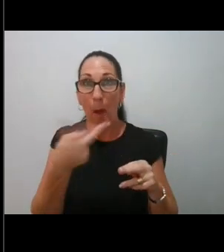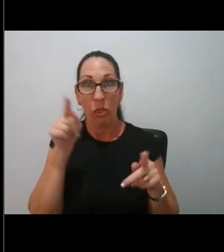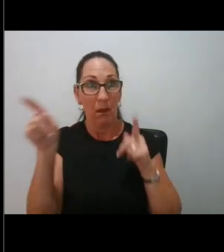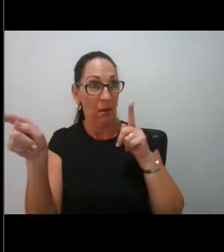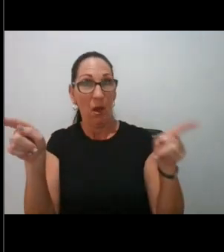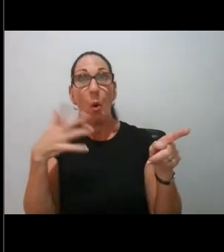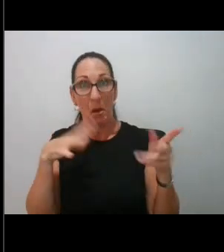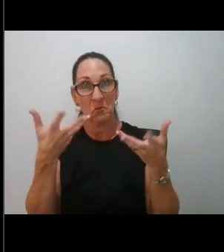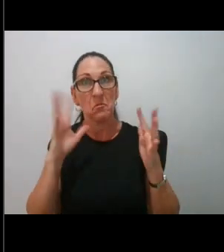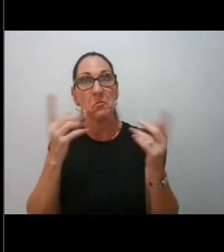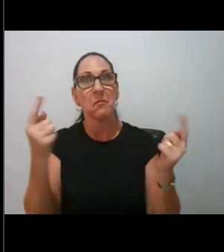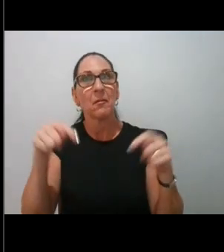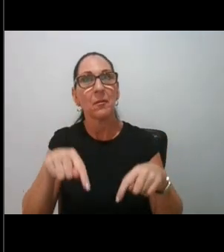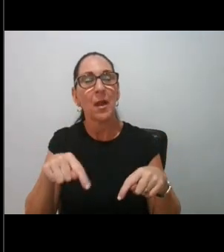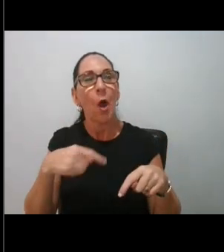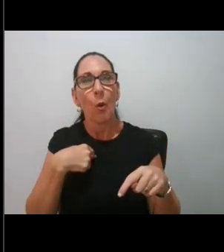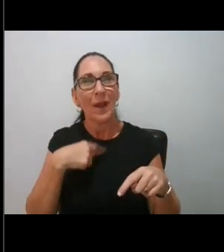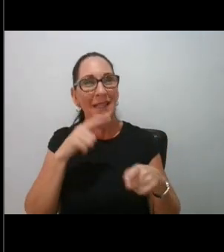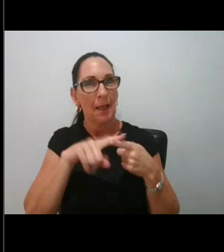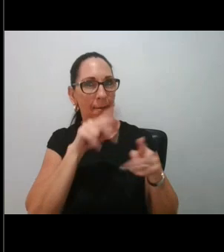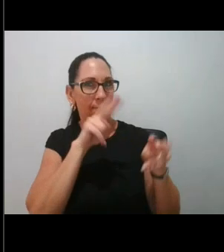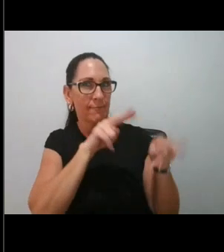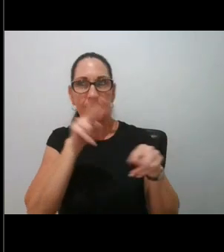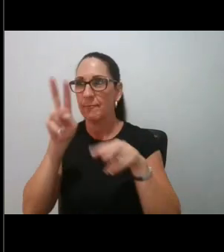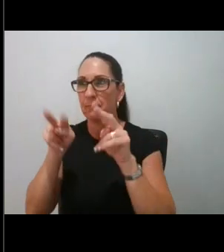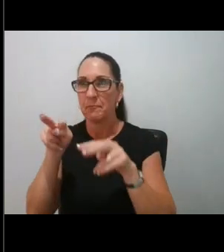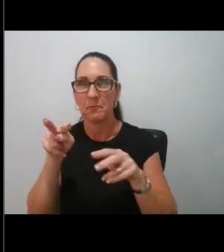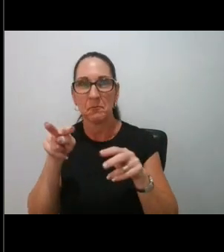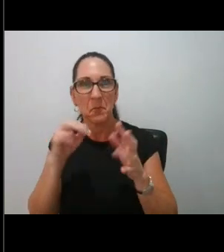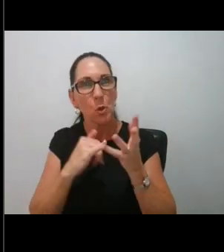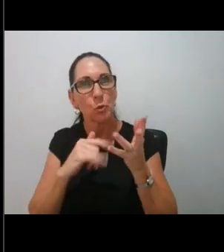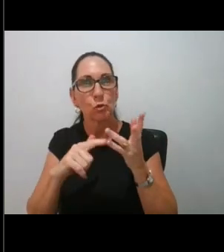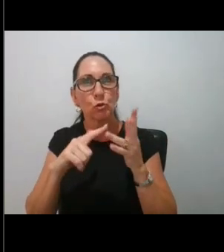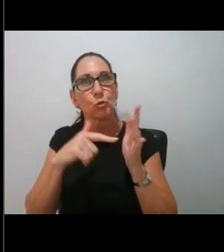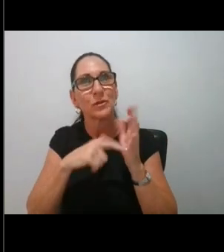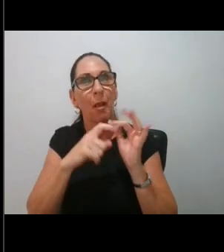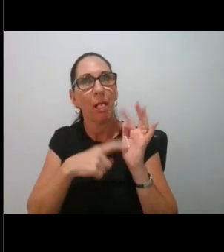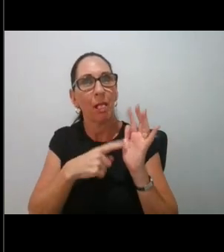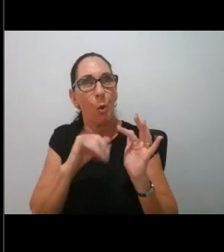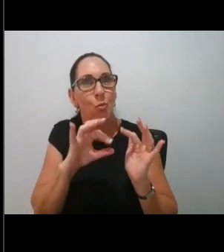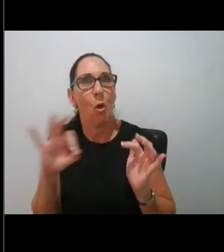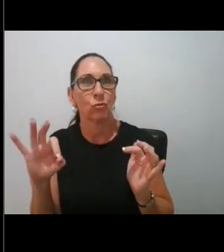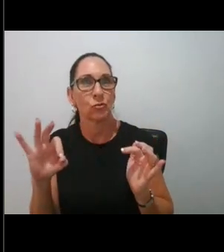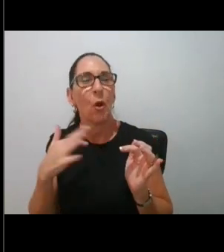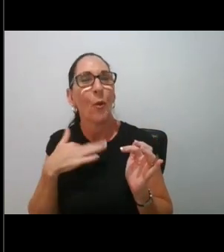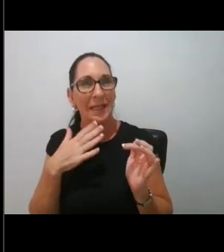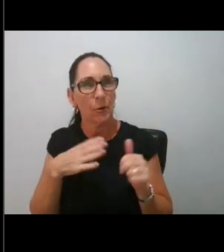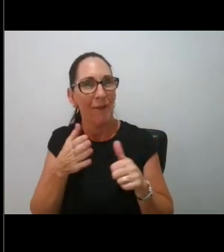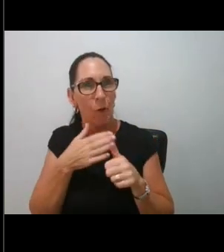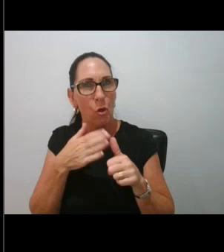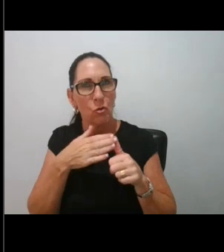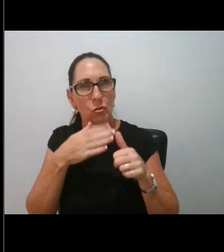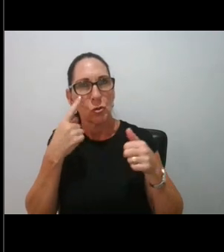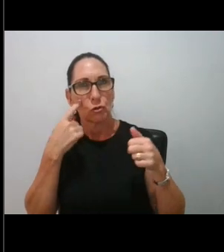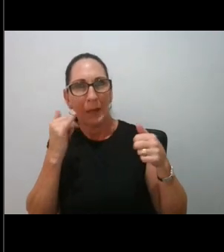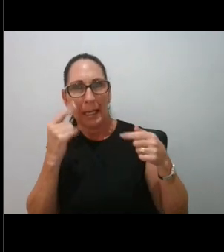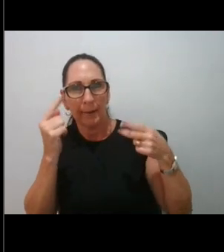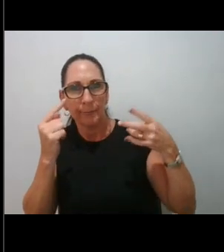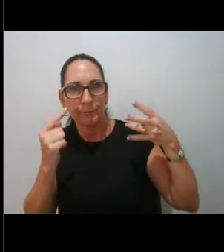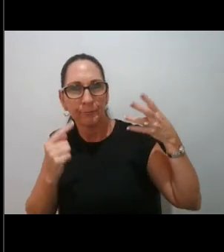an assessment about whether it's suitable or not. And there are things that we absolutely need to look at. So, you